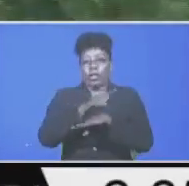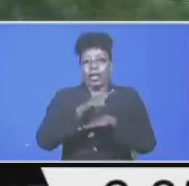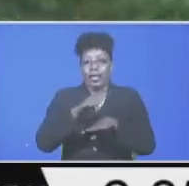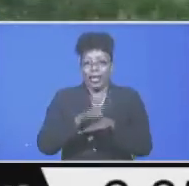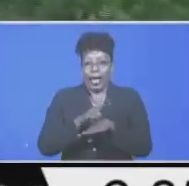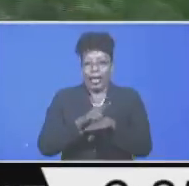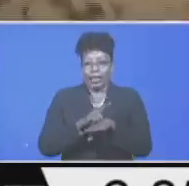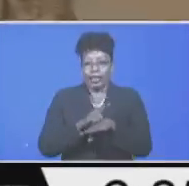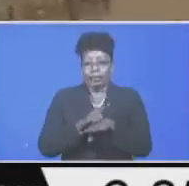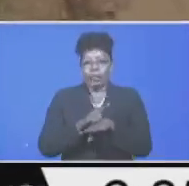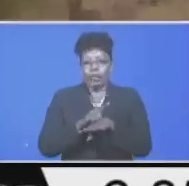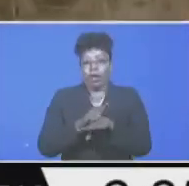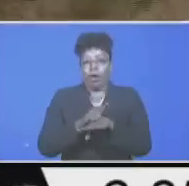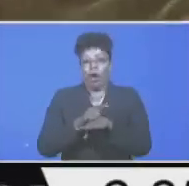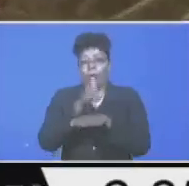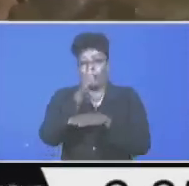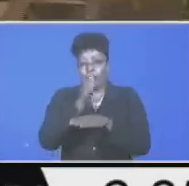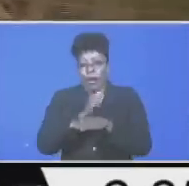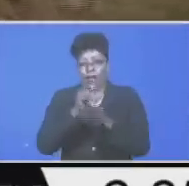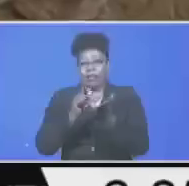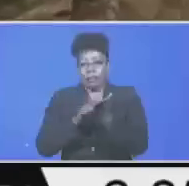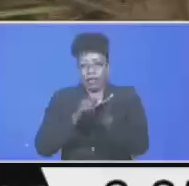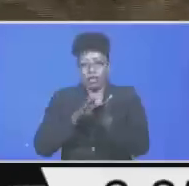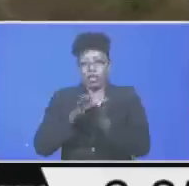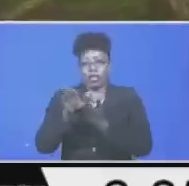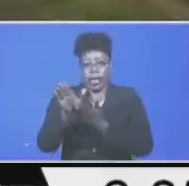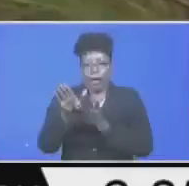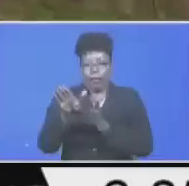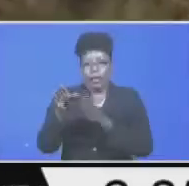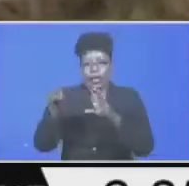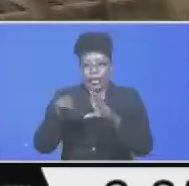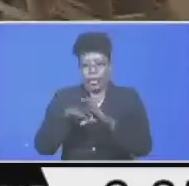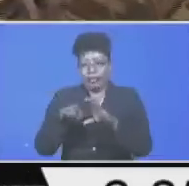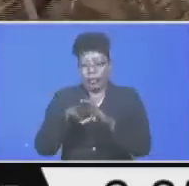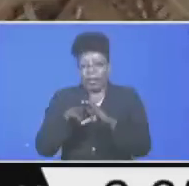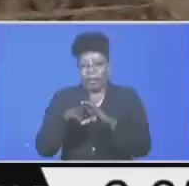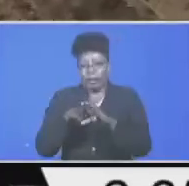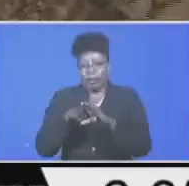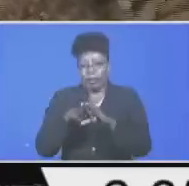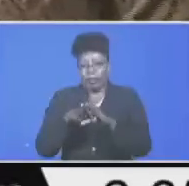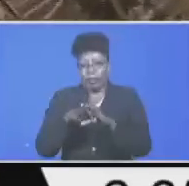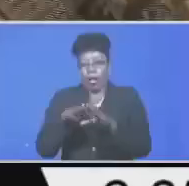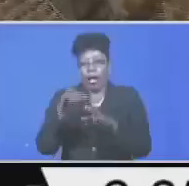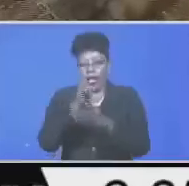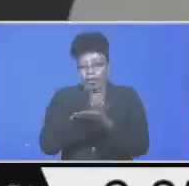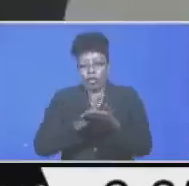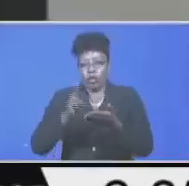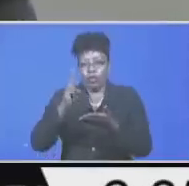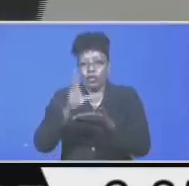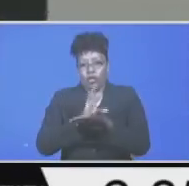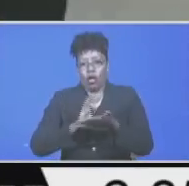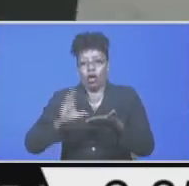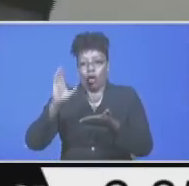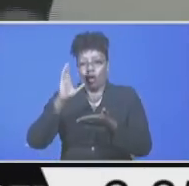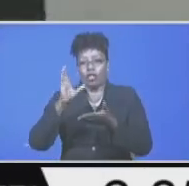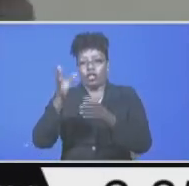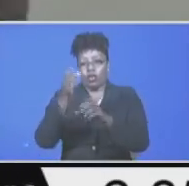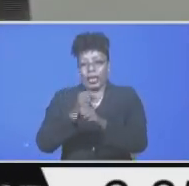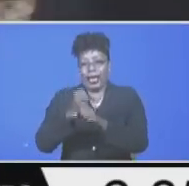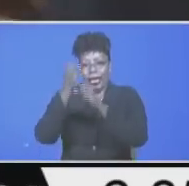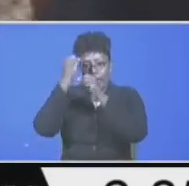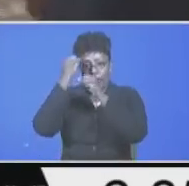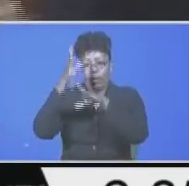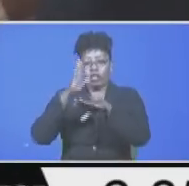message them on their Facebook page with their name, email, telephone contacts, and the college and university they're attending to get information